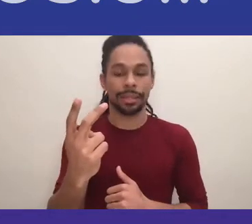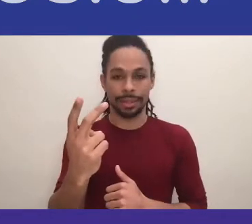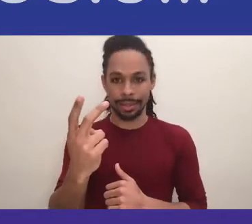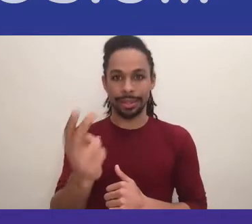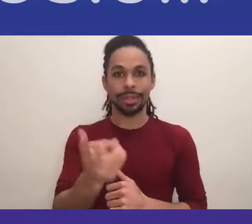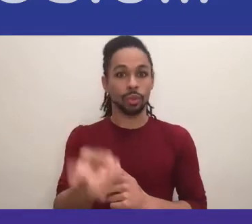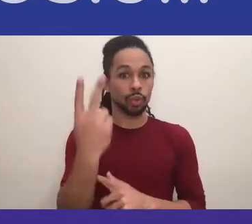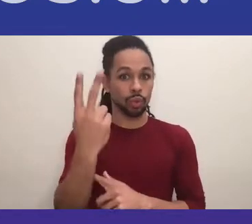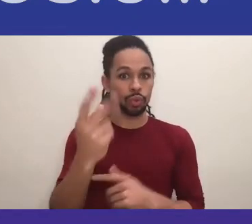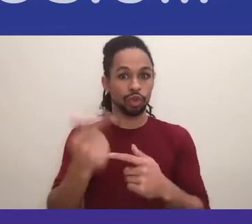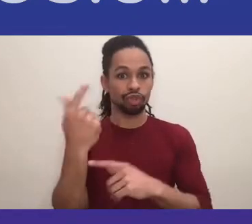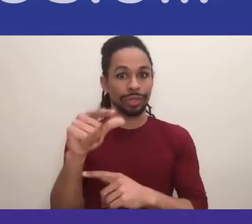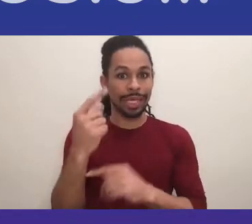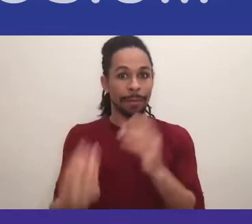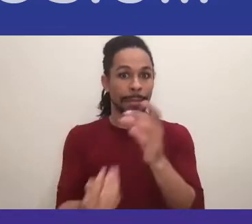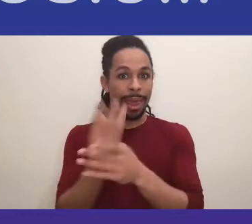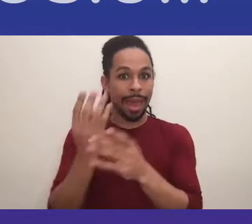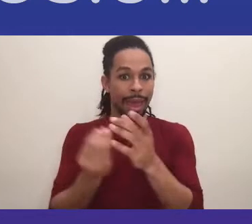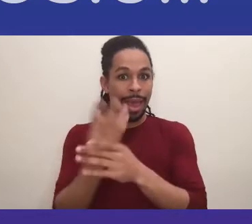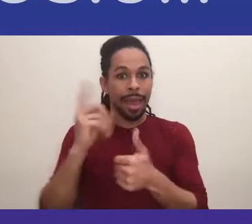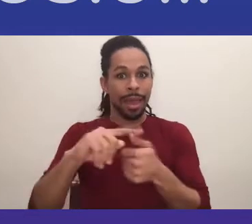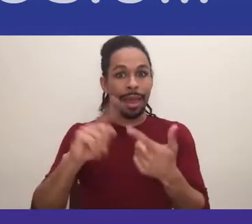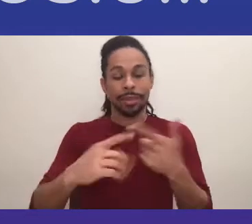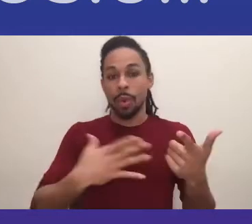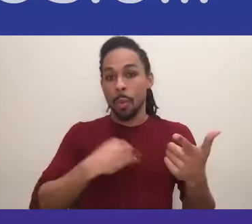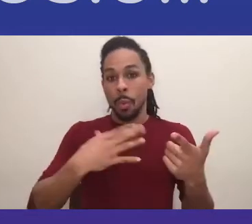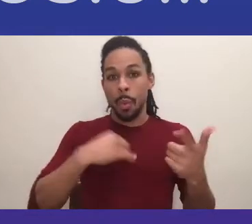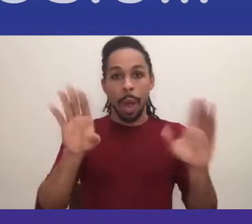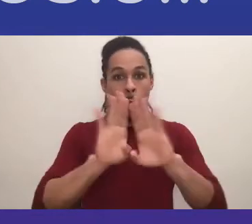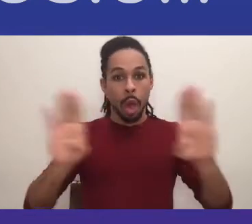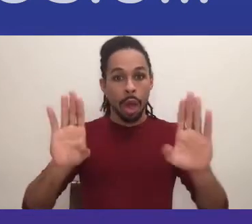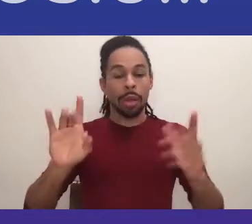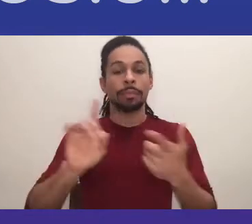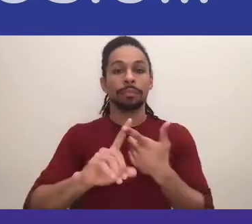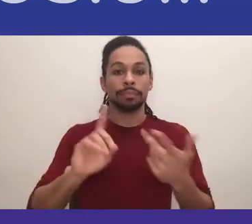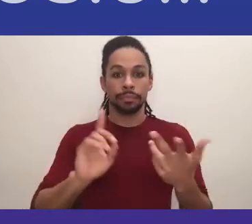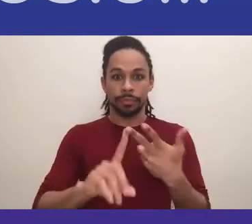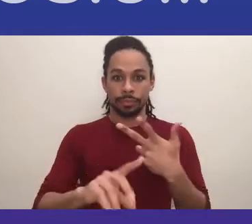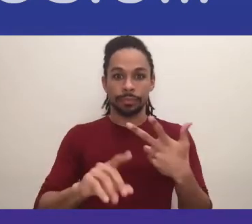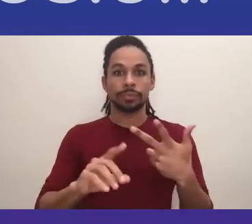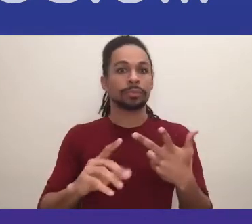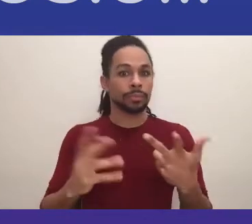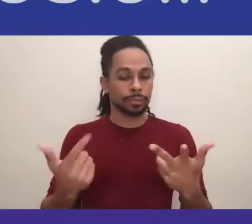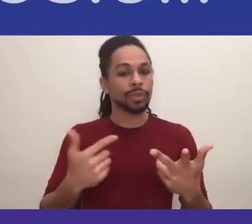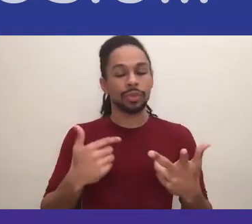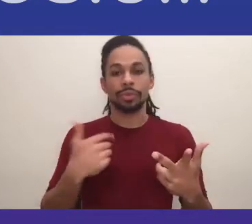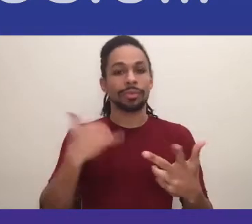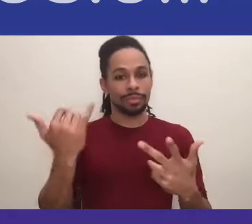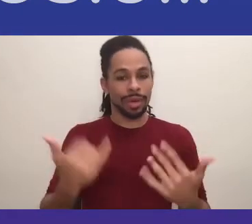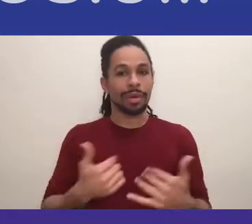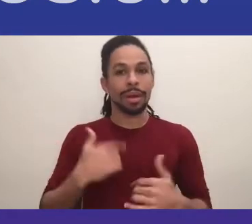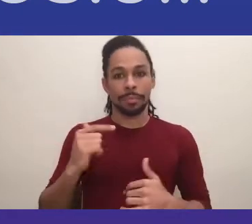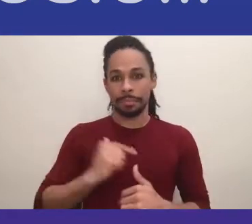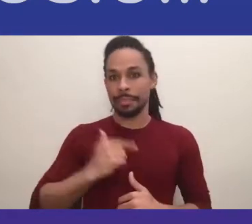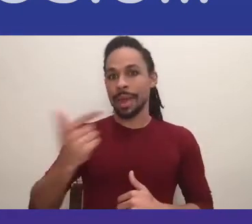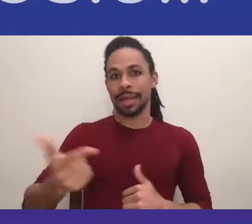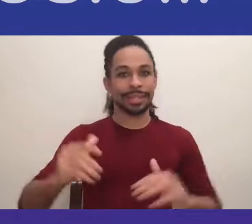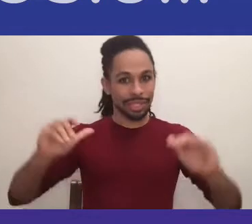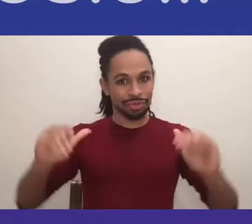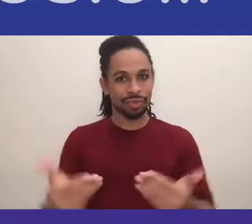green plants, a white wall. And so I'm passing the introduction.